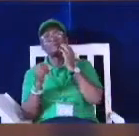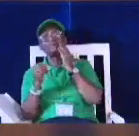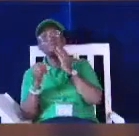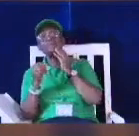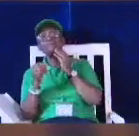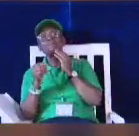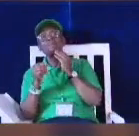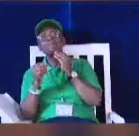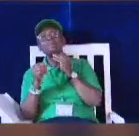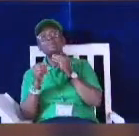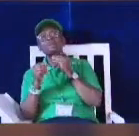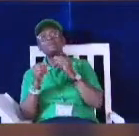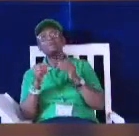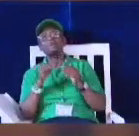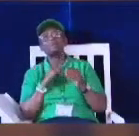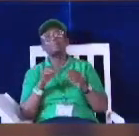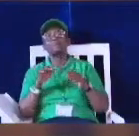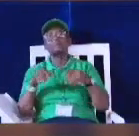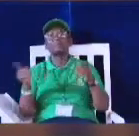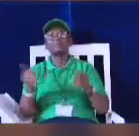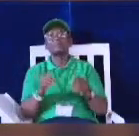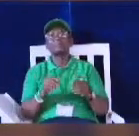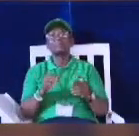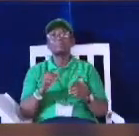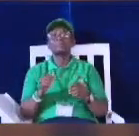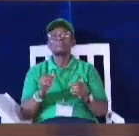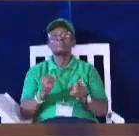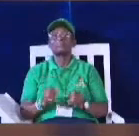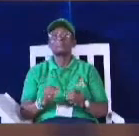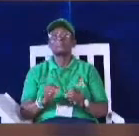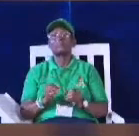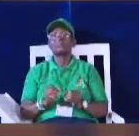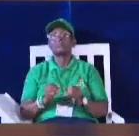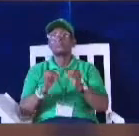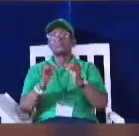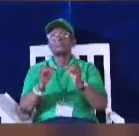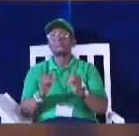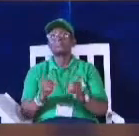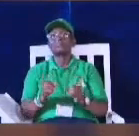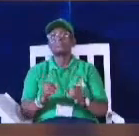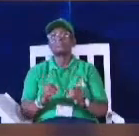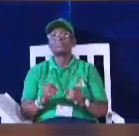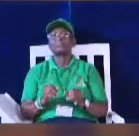And I'll give you an illustration. Don't worry, I'm about to close.